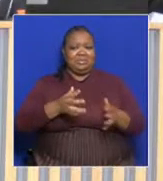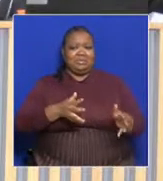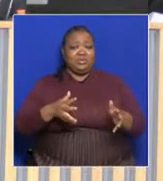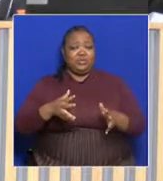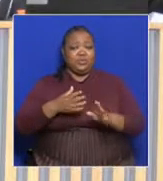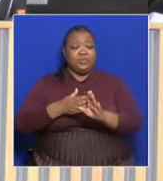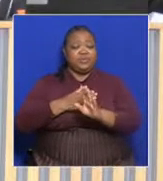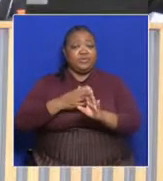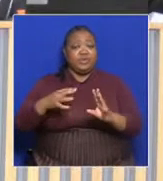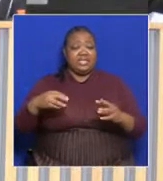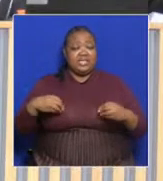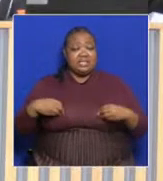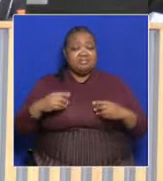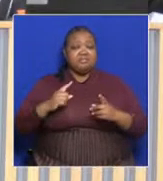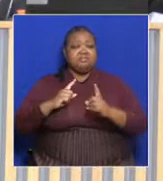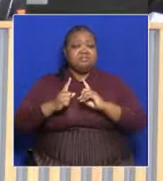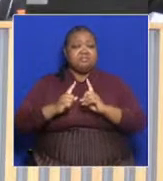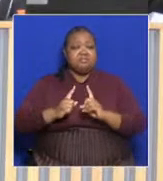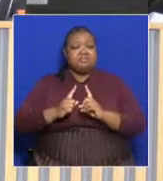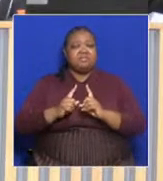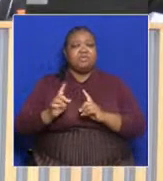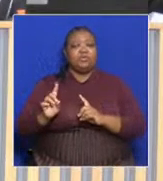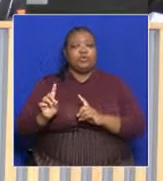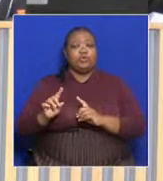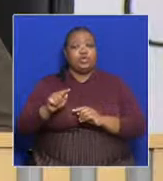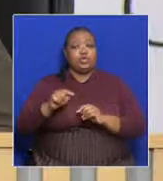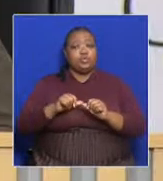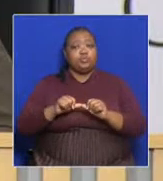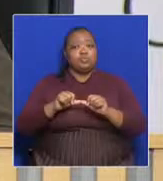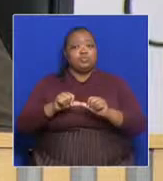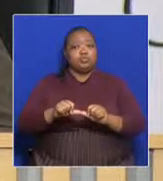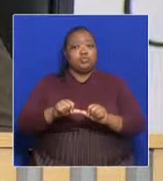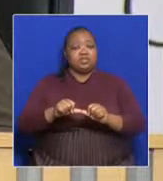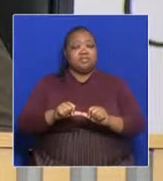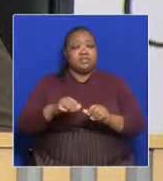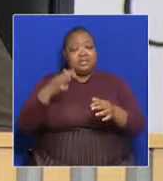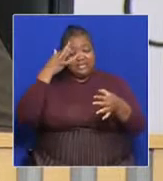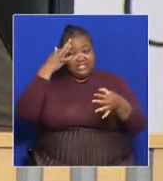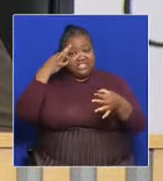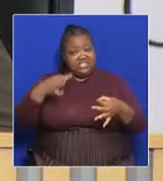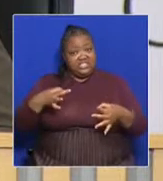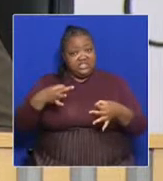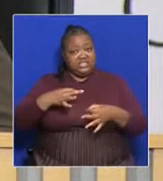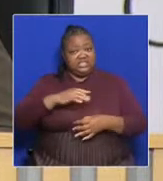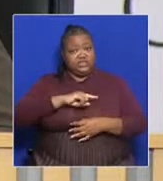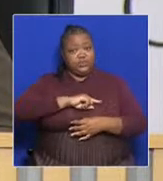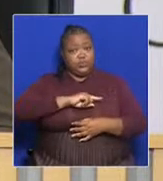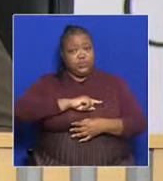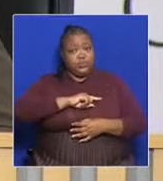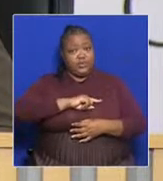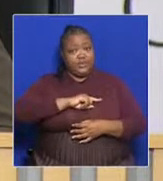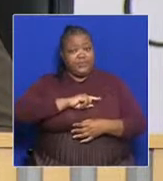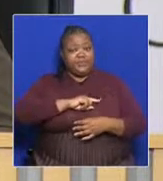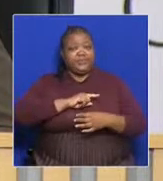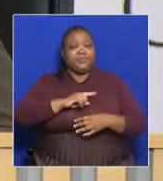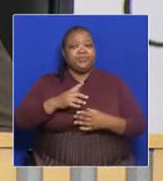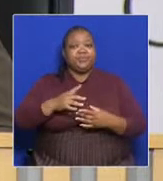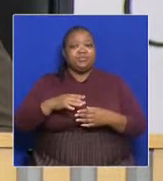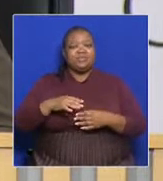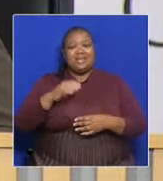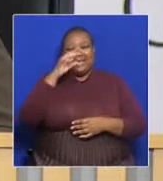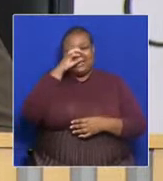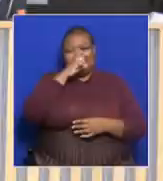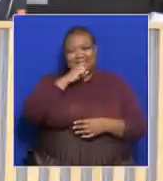you that you proceeded or you took your decision purely on the basis of an assumption. You've accepted